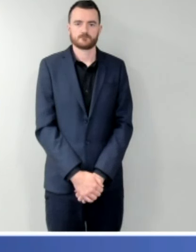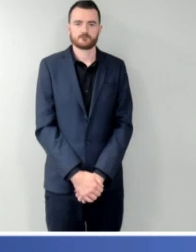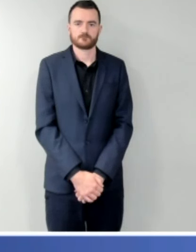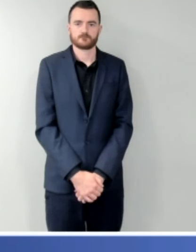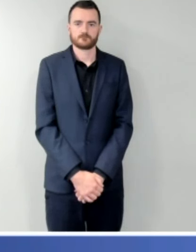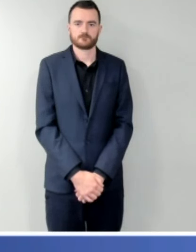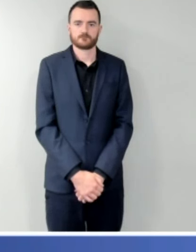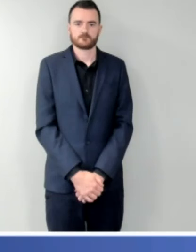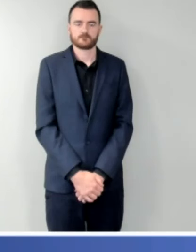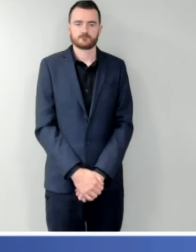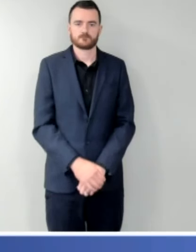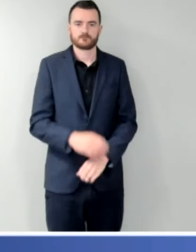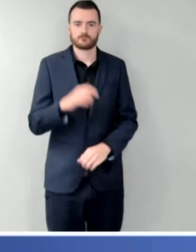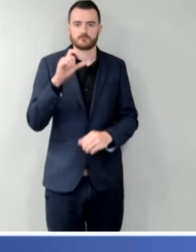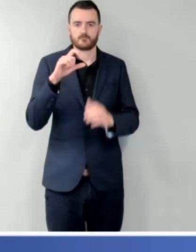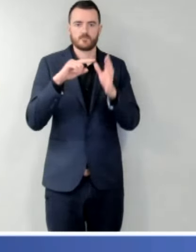Carol Clancy.